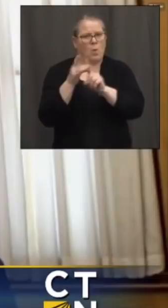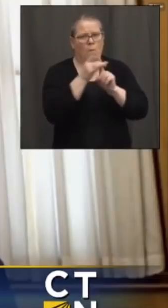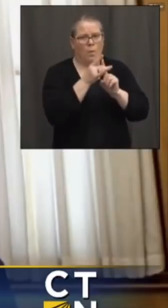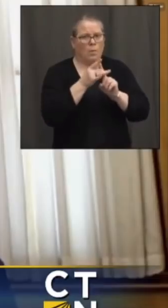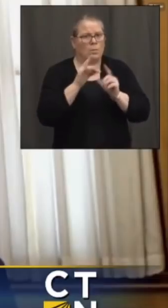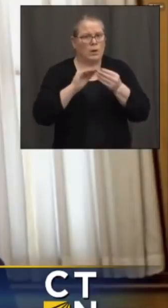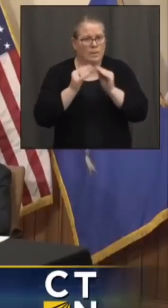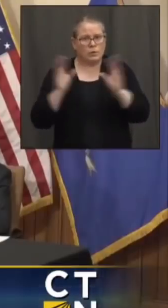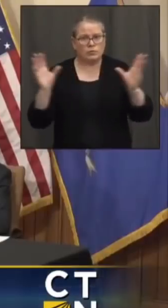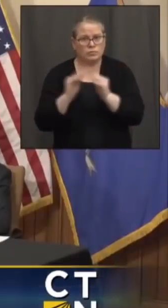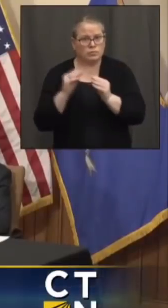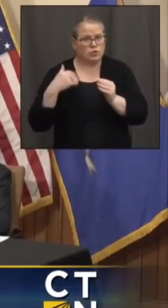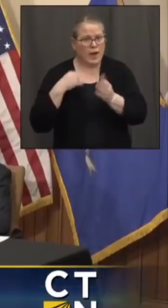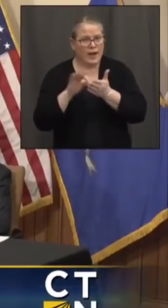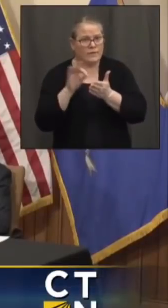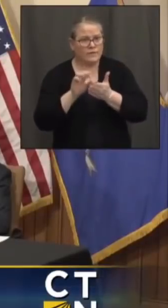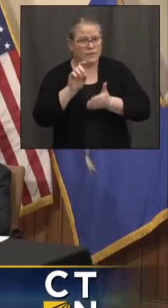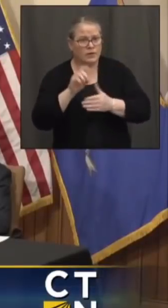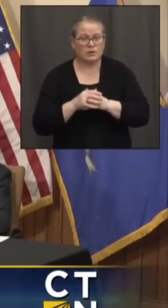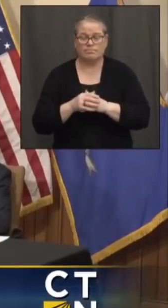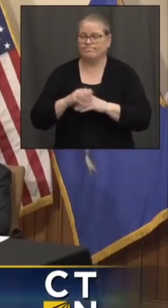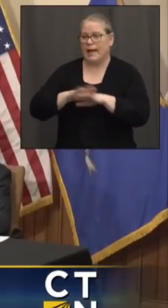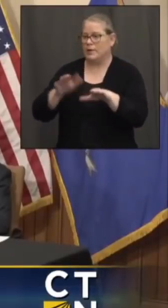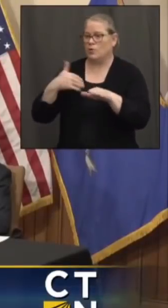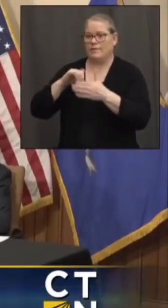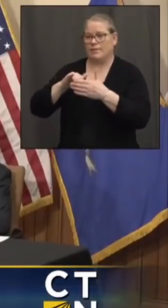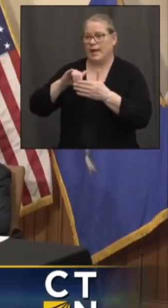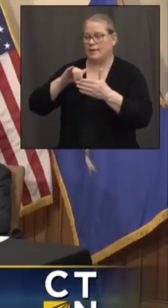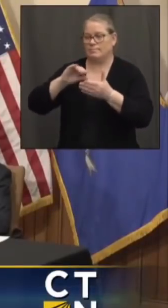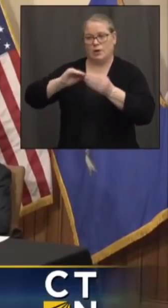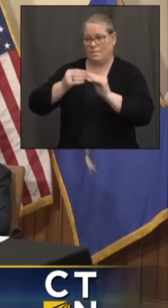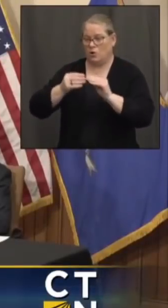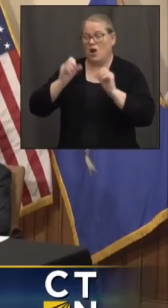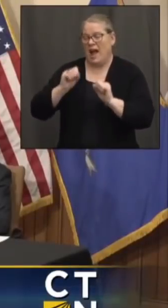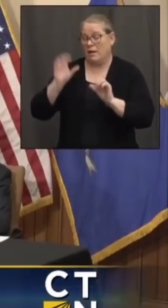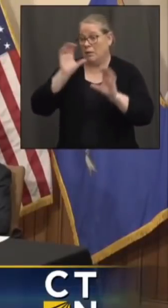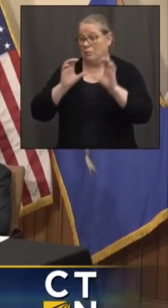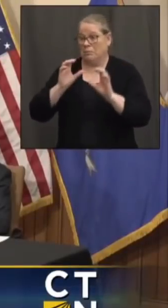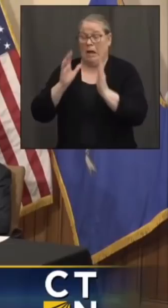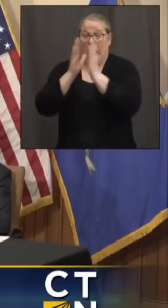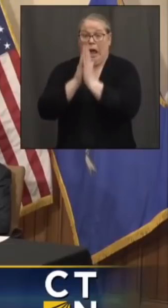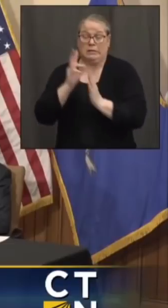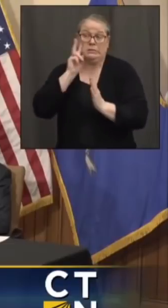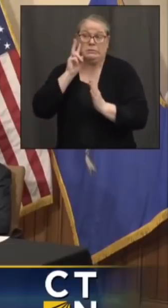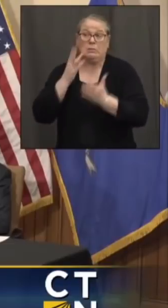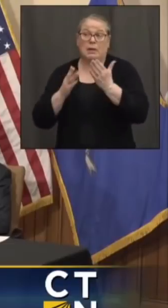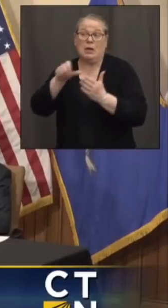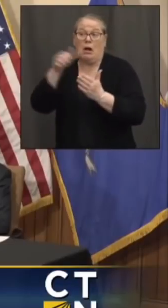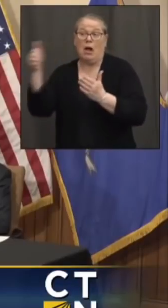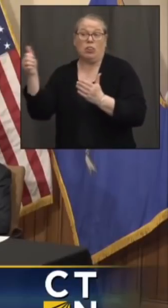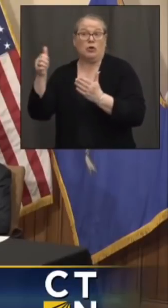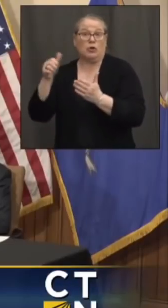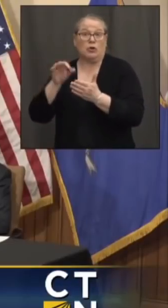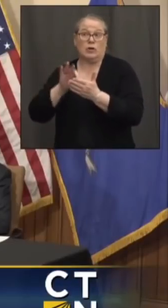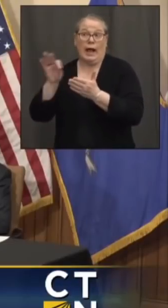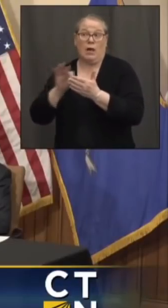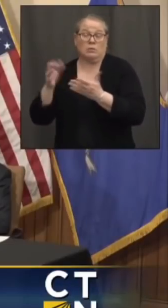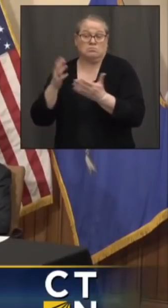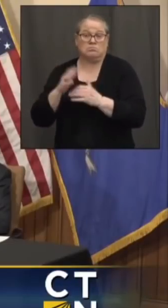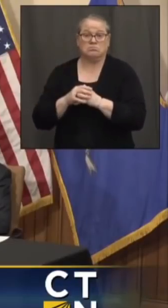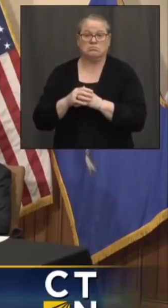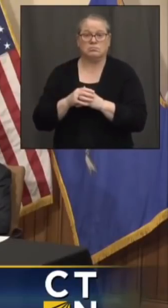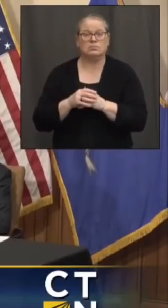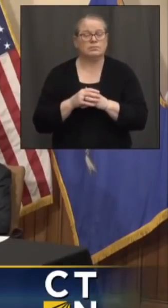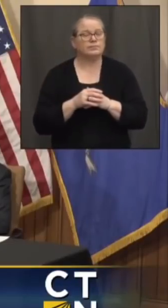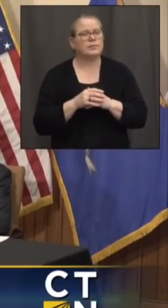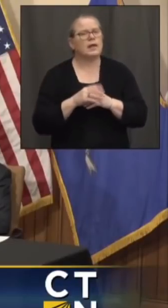that. Okay. And a quick question regarding the northern closure, did the lawsuit that was filed last week